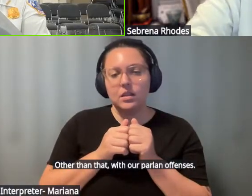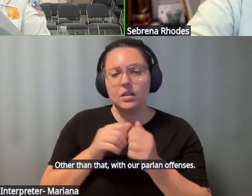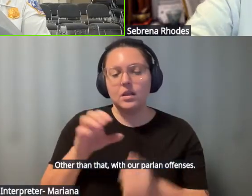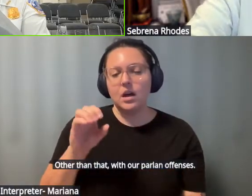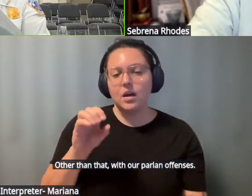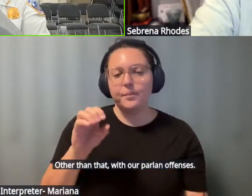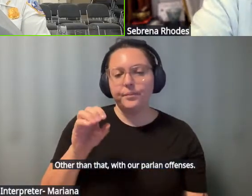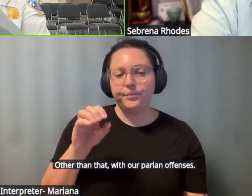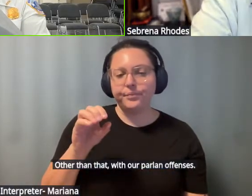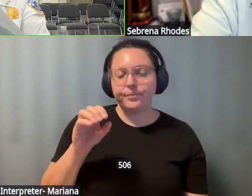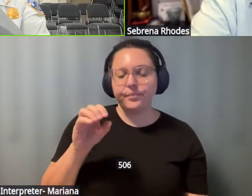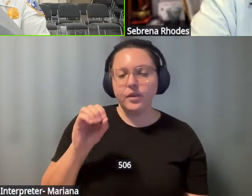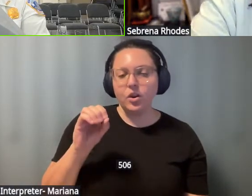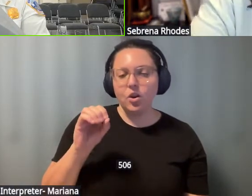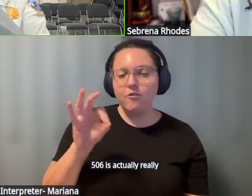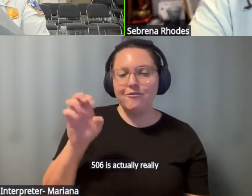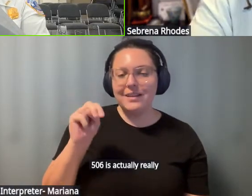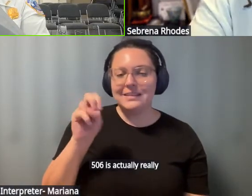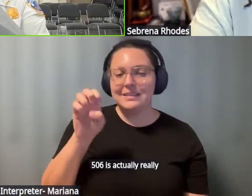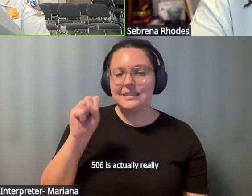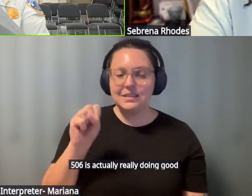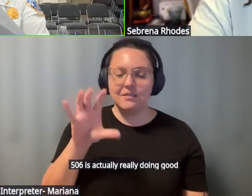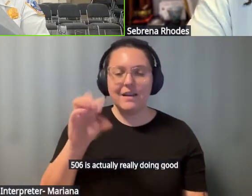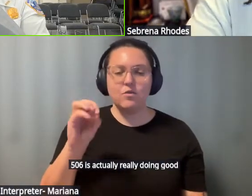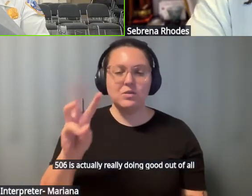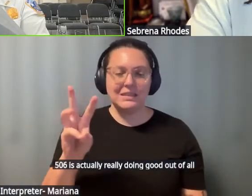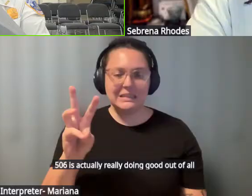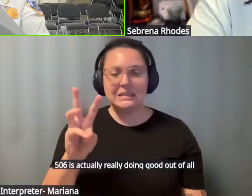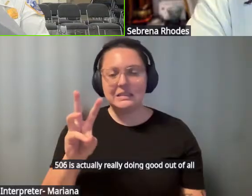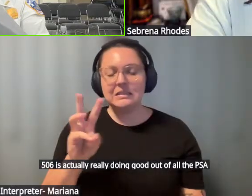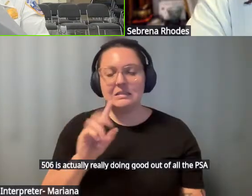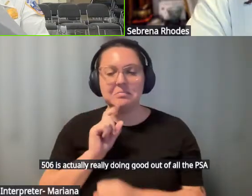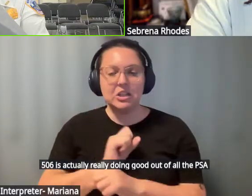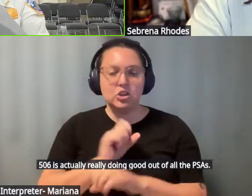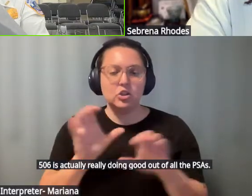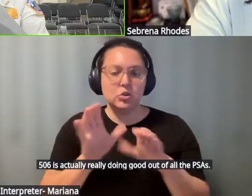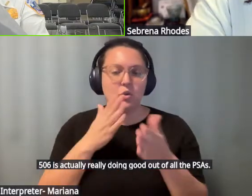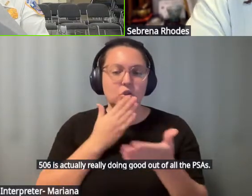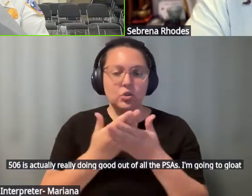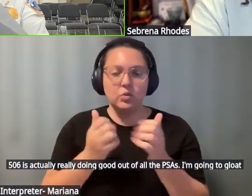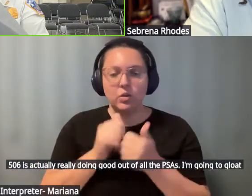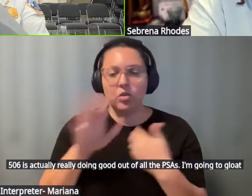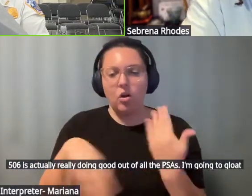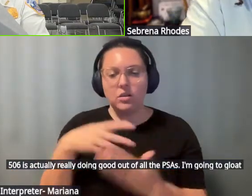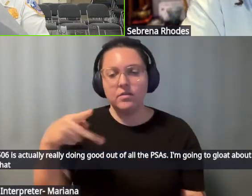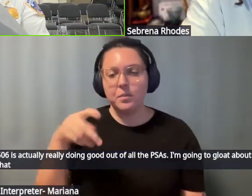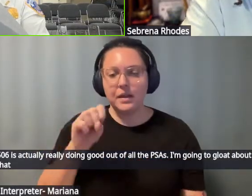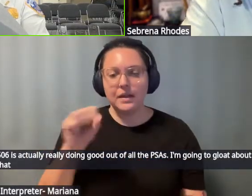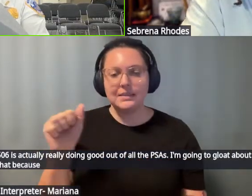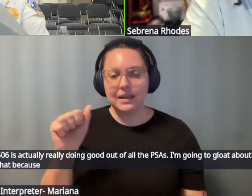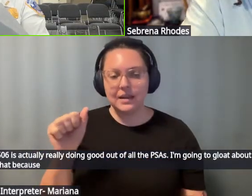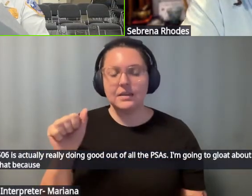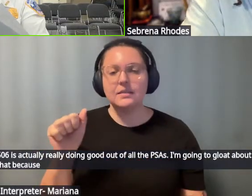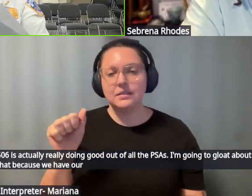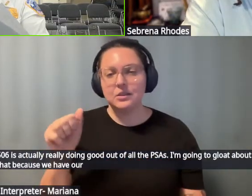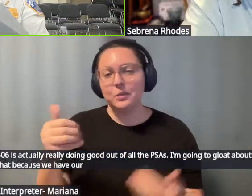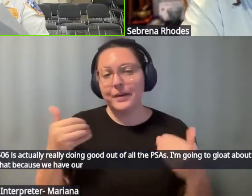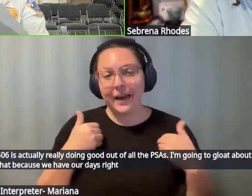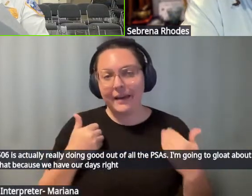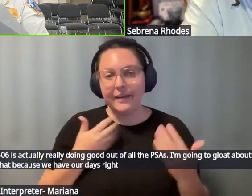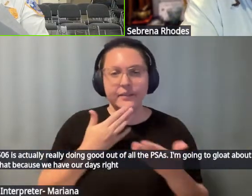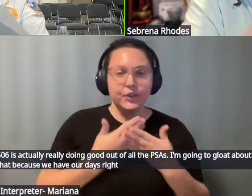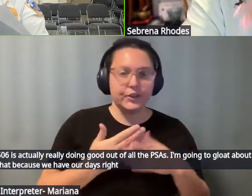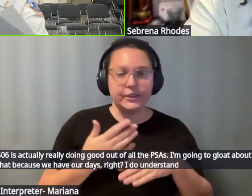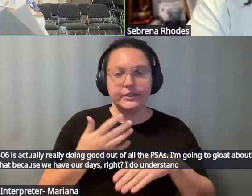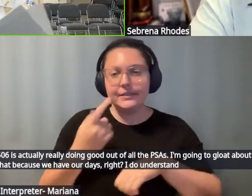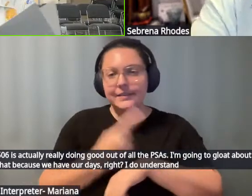506 is actually really doing good out of all the PSAs. I'm going to gloat about that because we have our days, right? I do understand we have